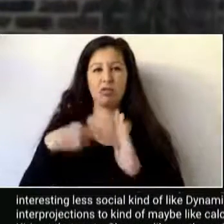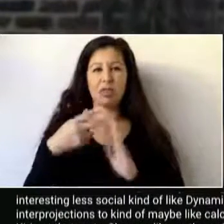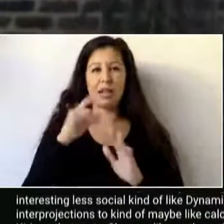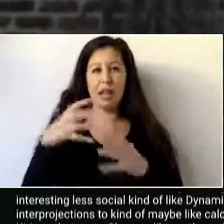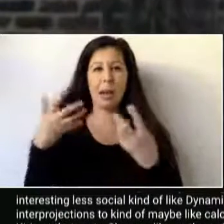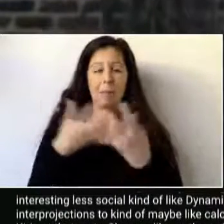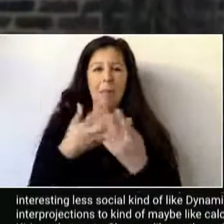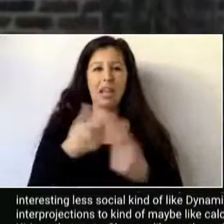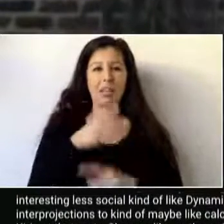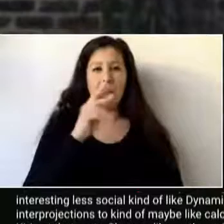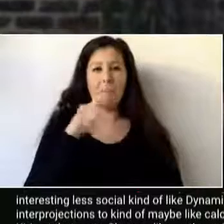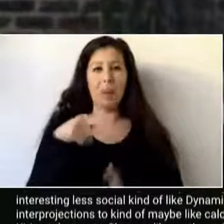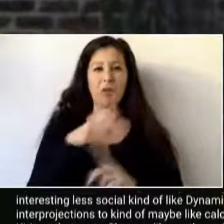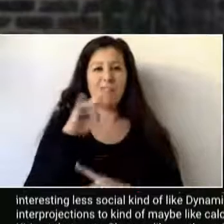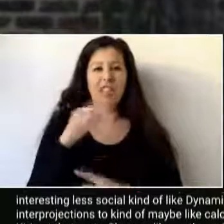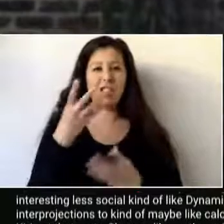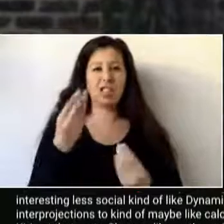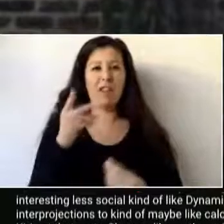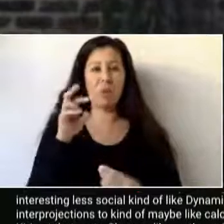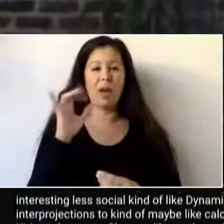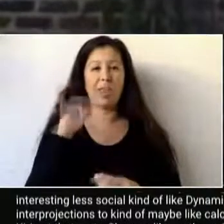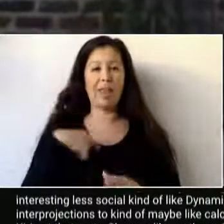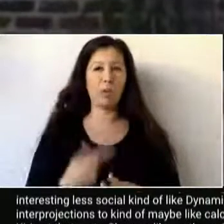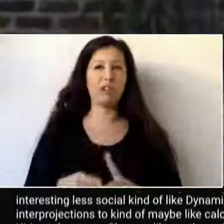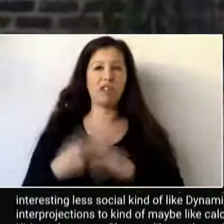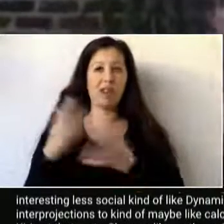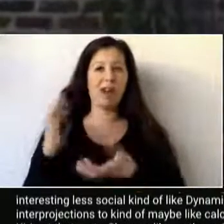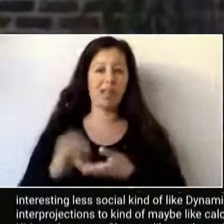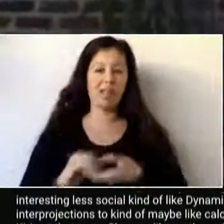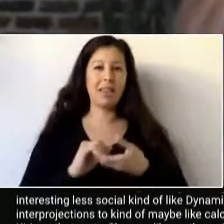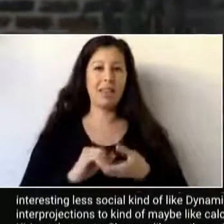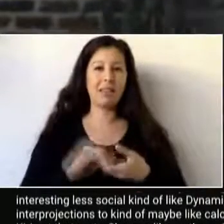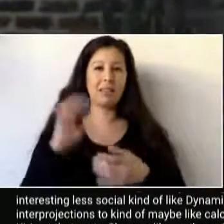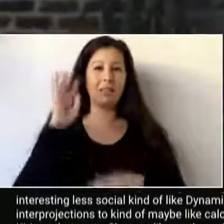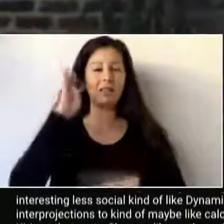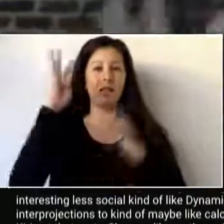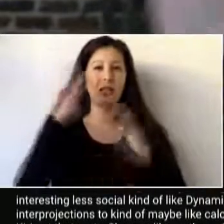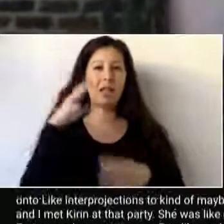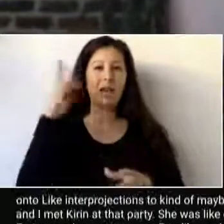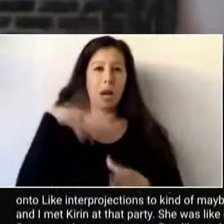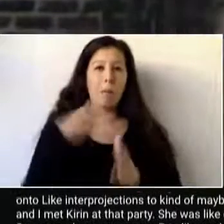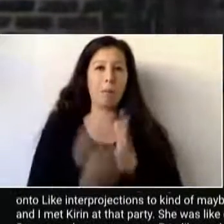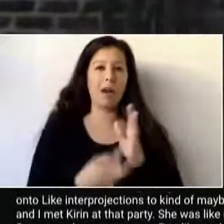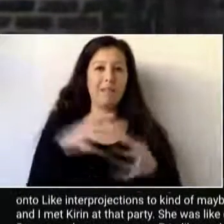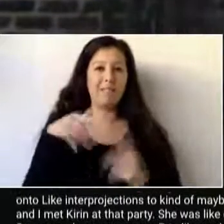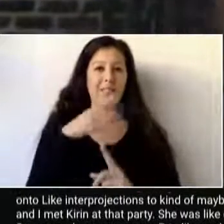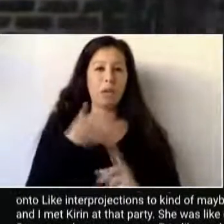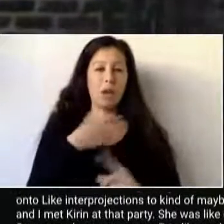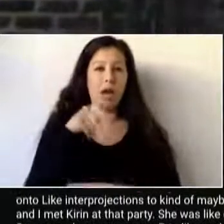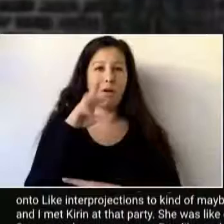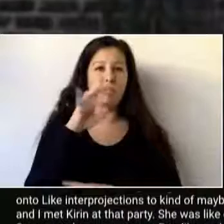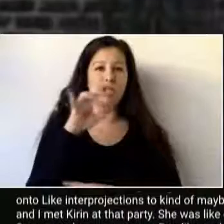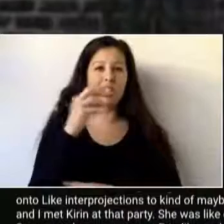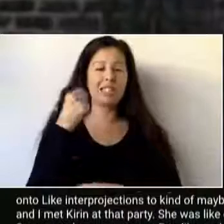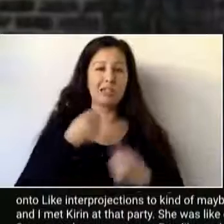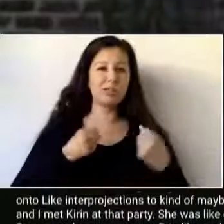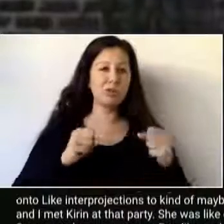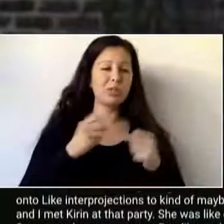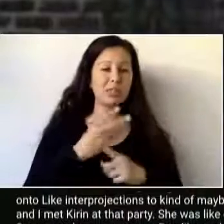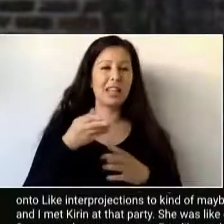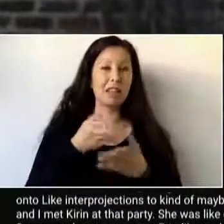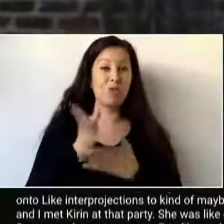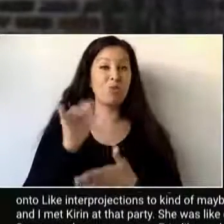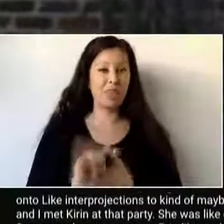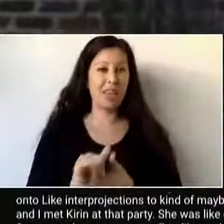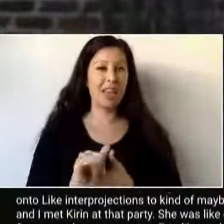VJ softwares. So then that's how we started collaborating, creating like immersive environments where we have like projections and swings. And then through that,